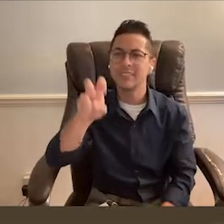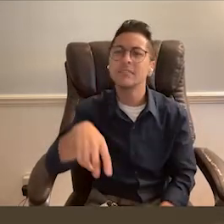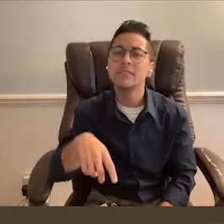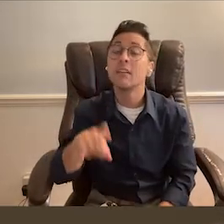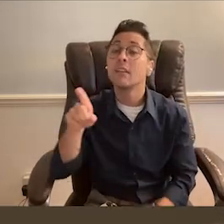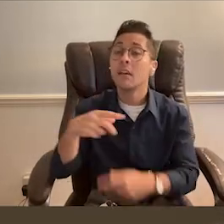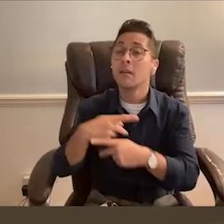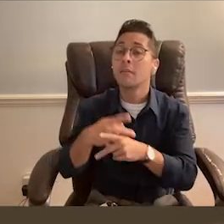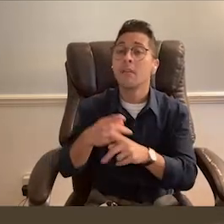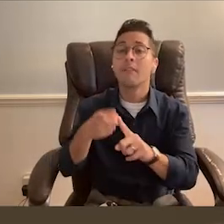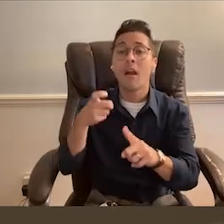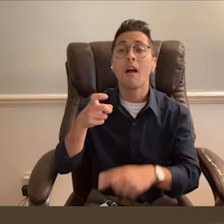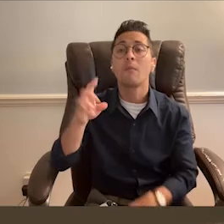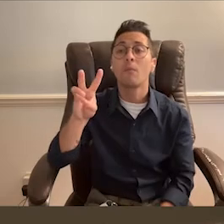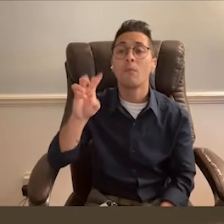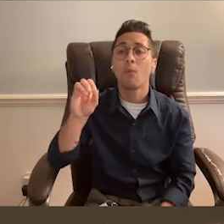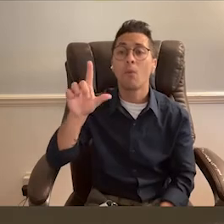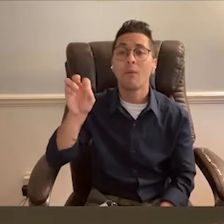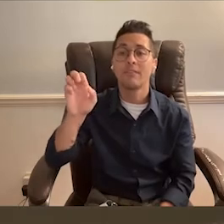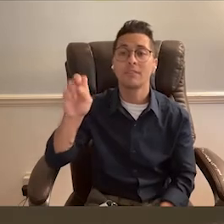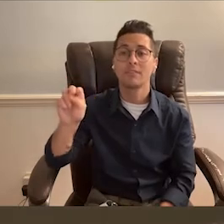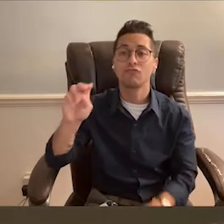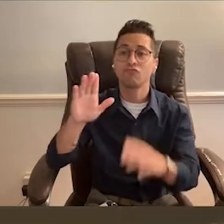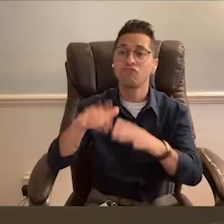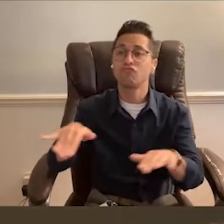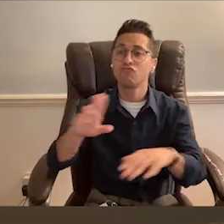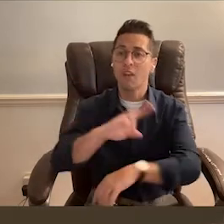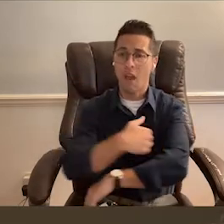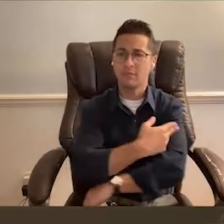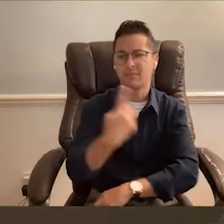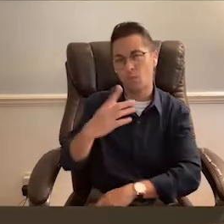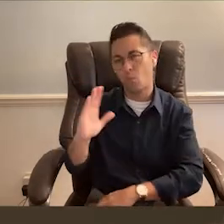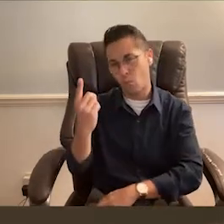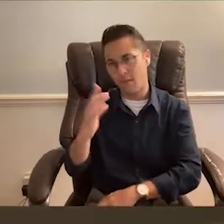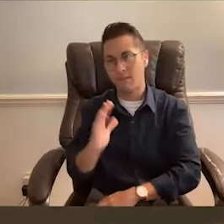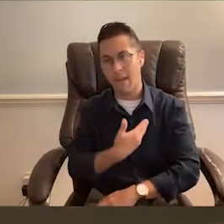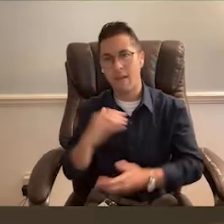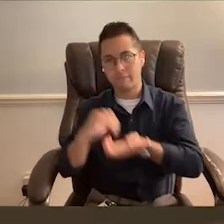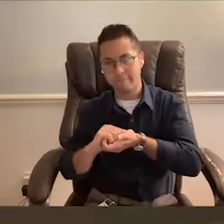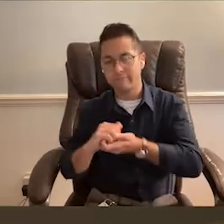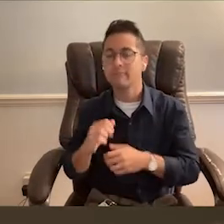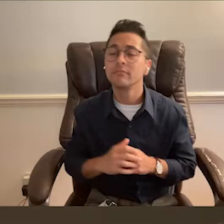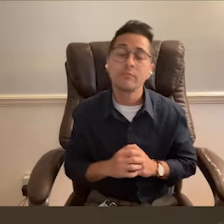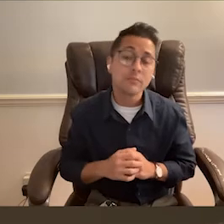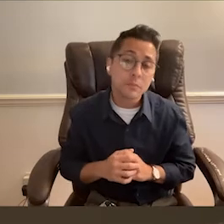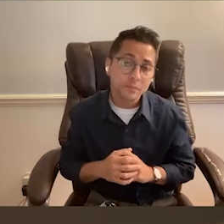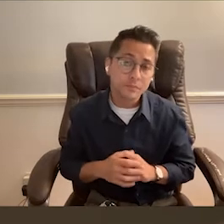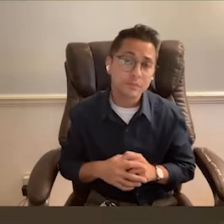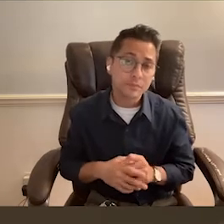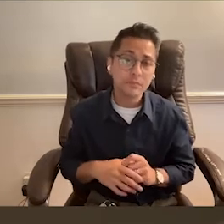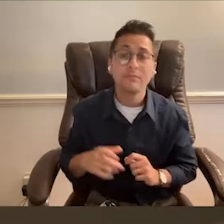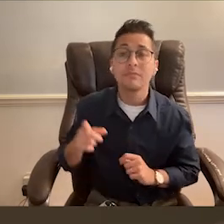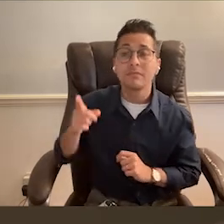books. They're called On Our Sleeves. They are produced by Wilson's Children's Hospital, which is one of